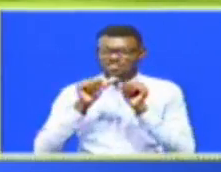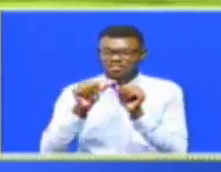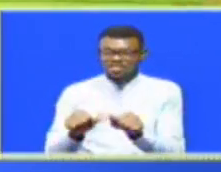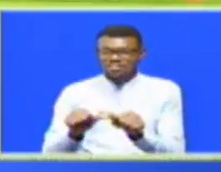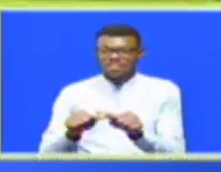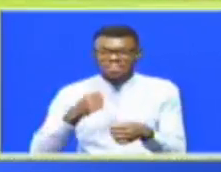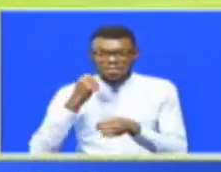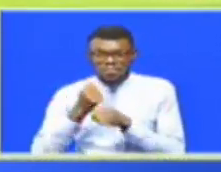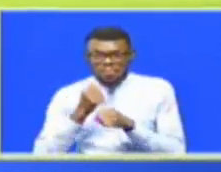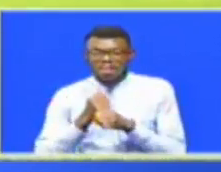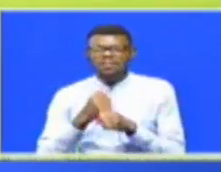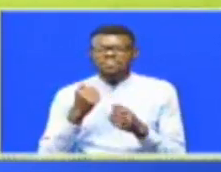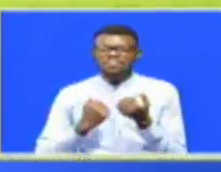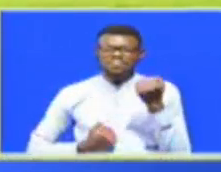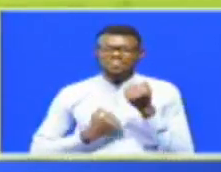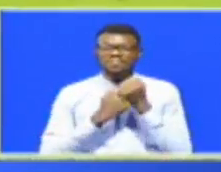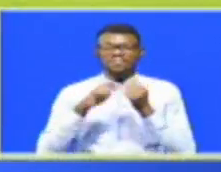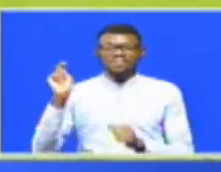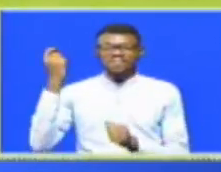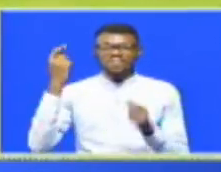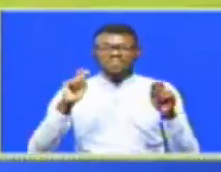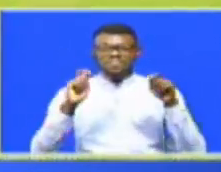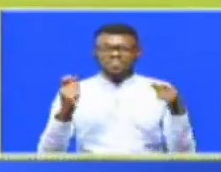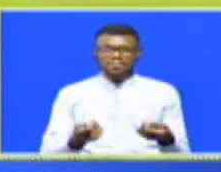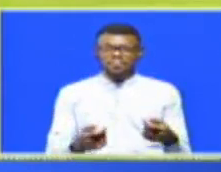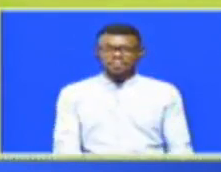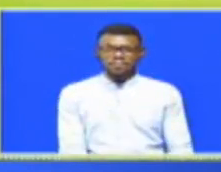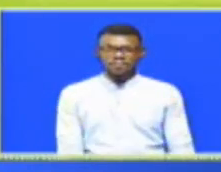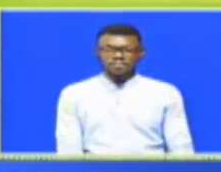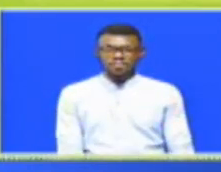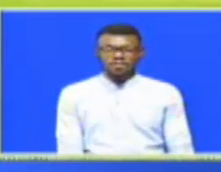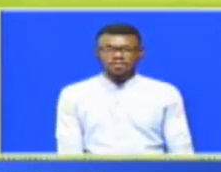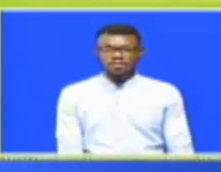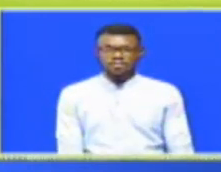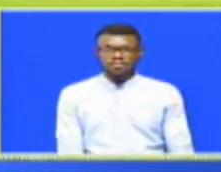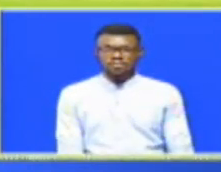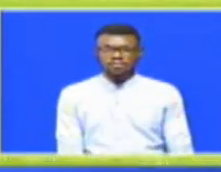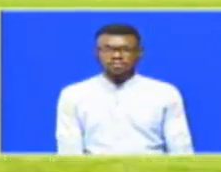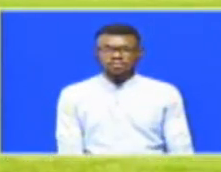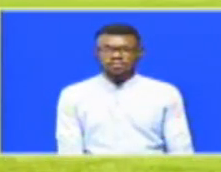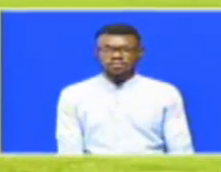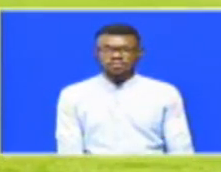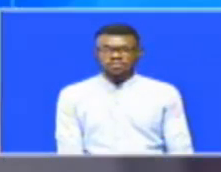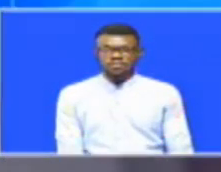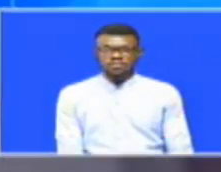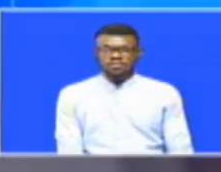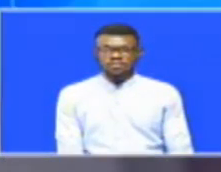hand soldier for the national team. Ahmed Bahaj, KTN Sports.